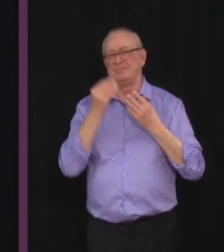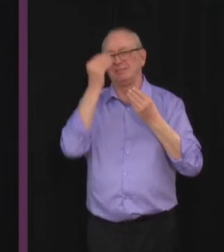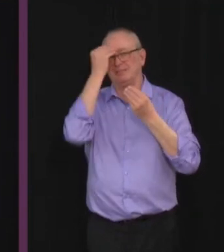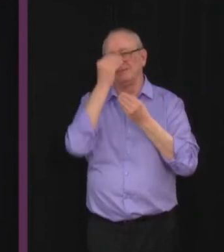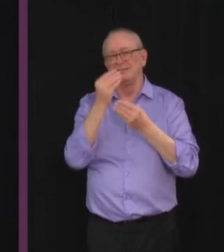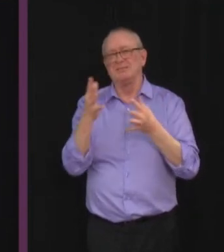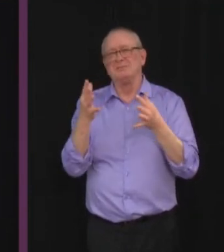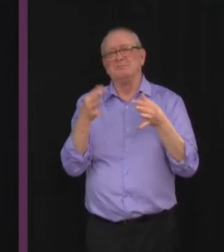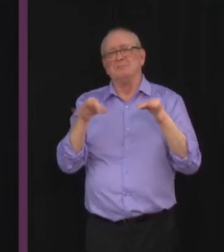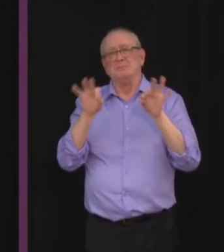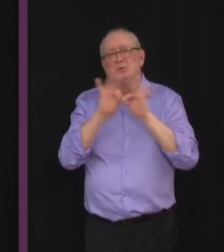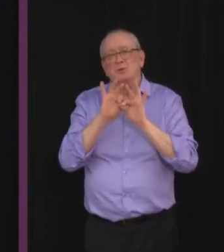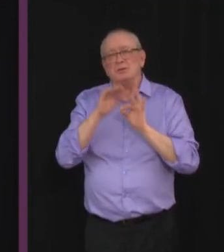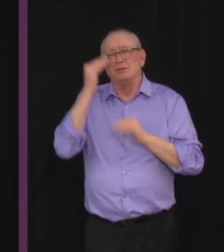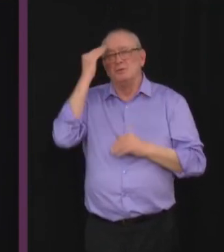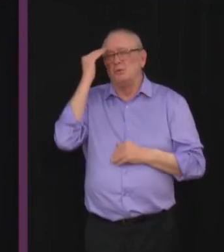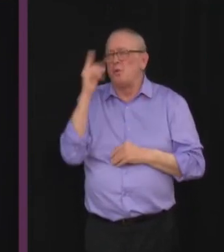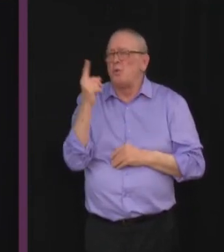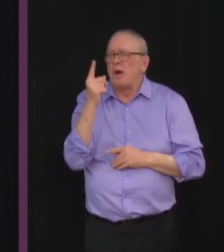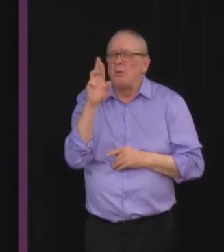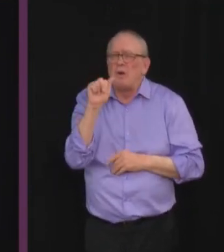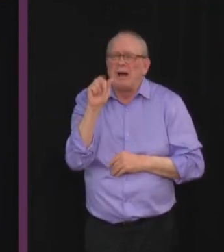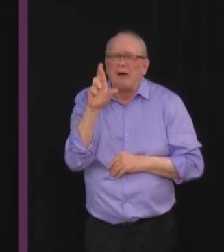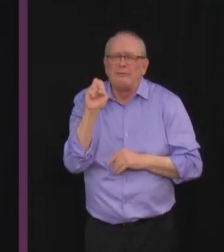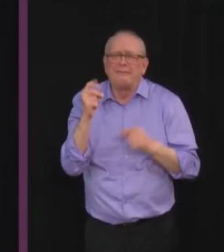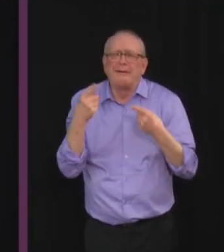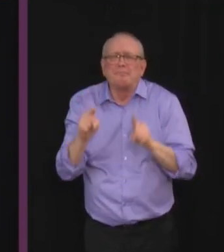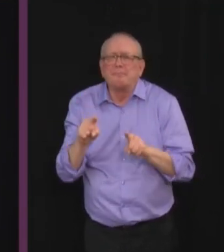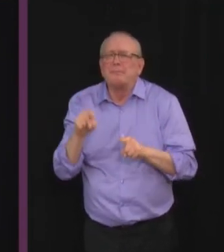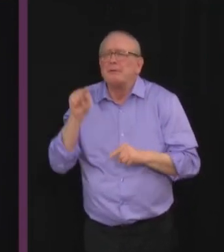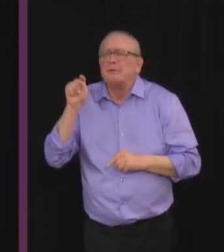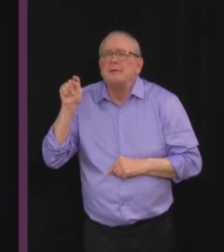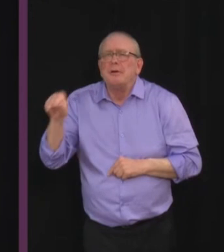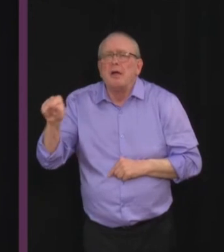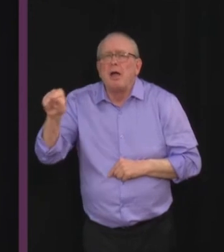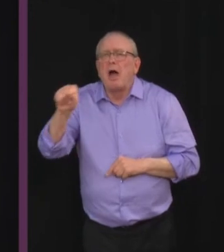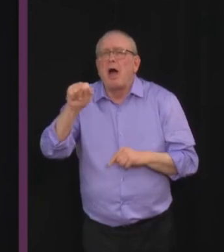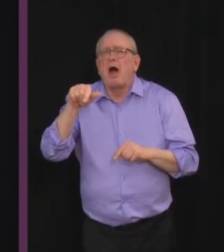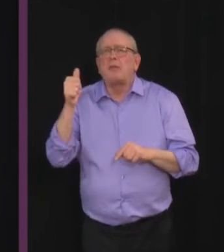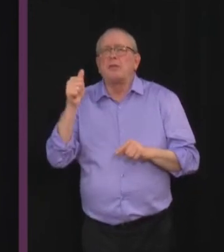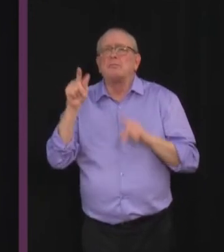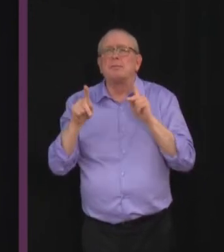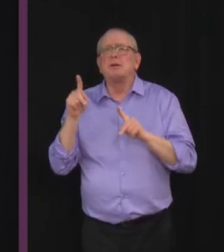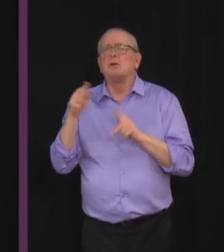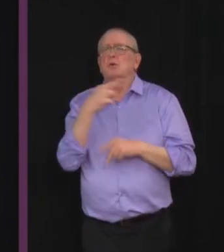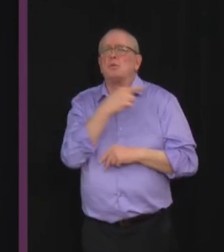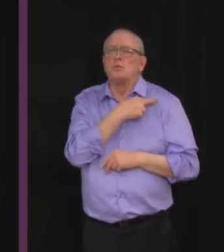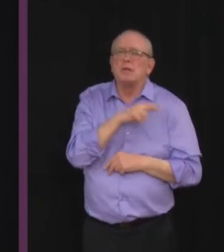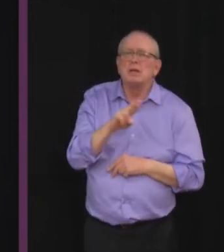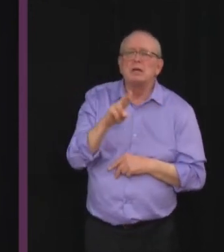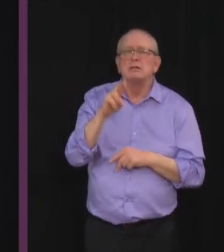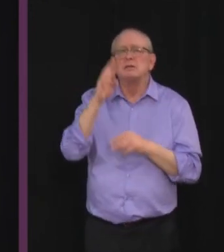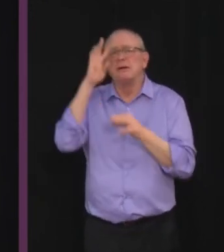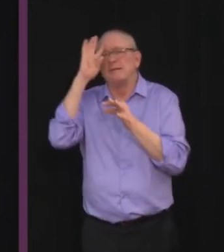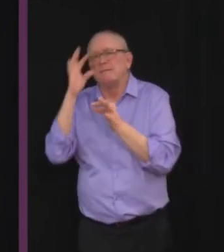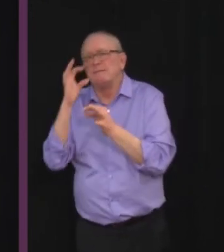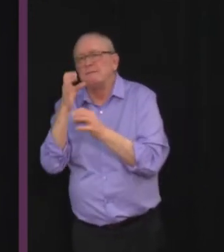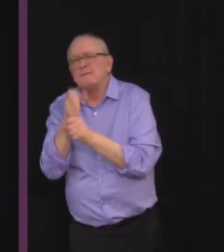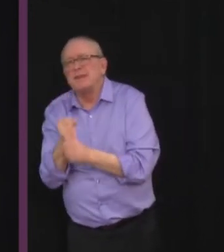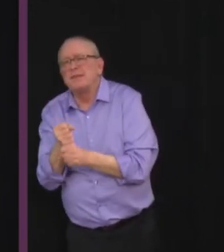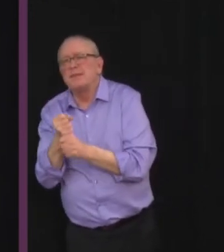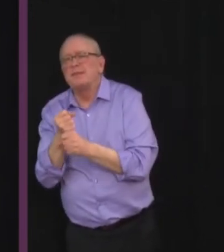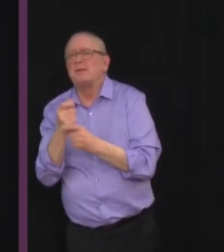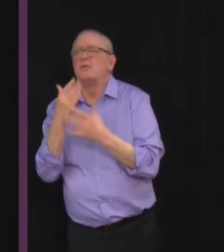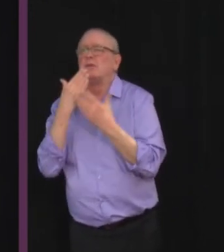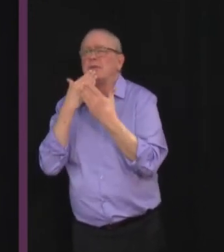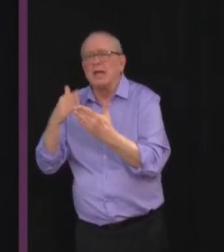the vast majority of faith leaders and faith communities who have worked hard to protect each other and their broader communities by